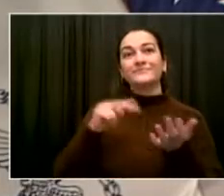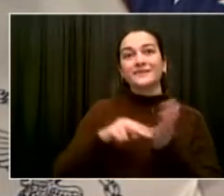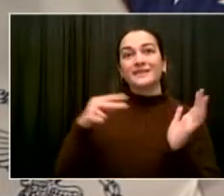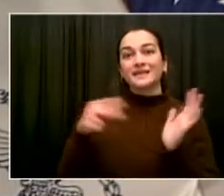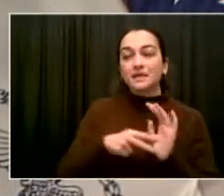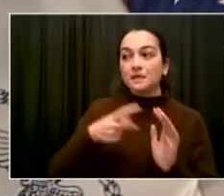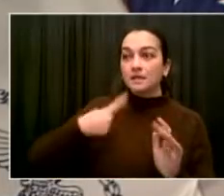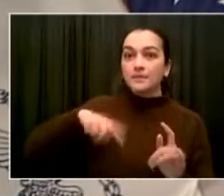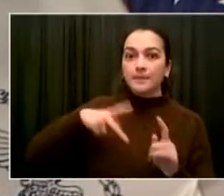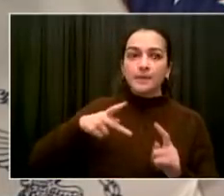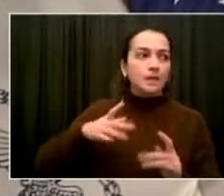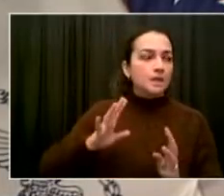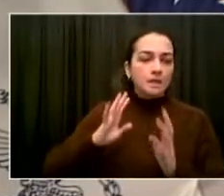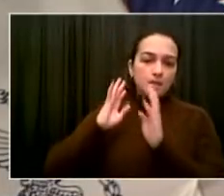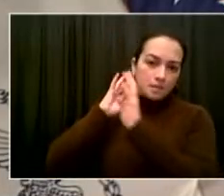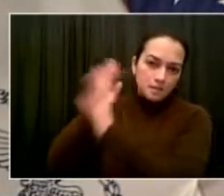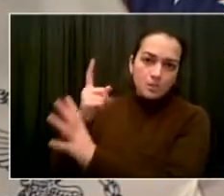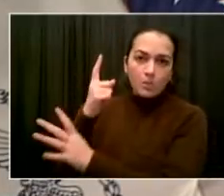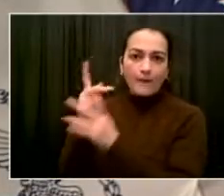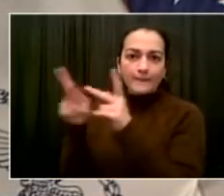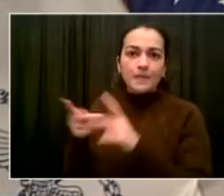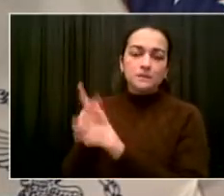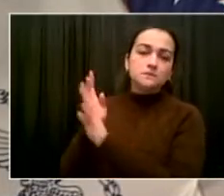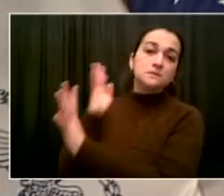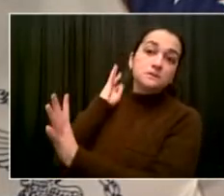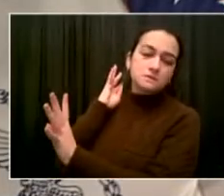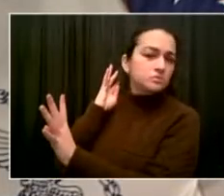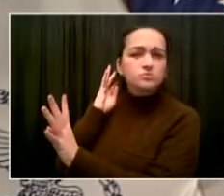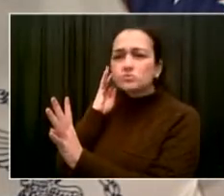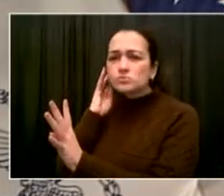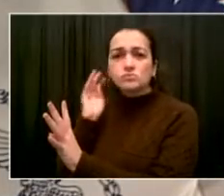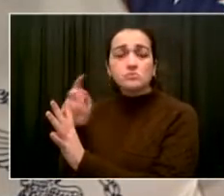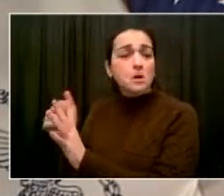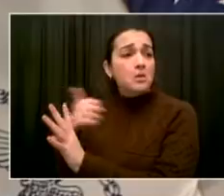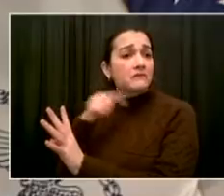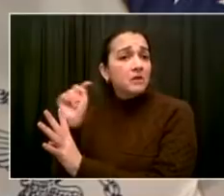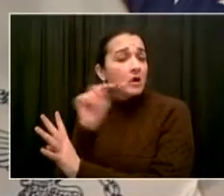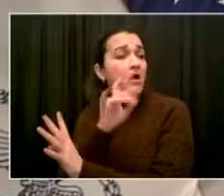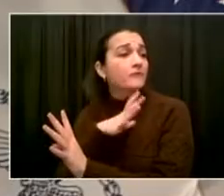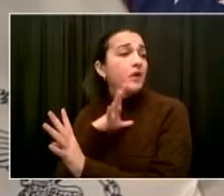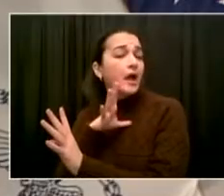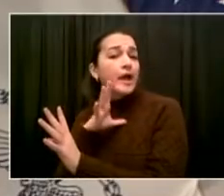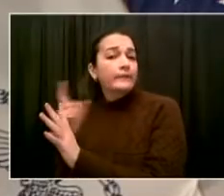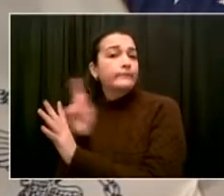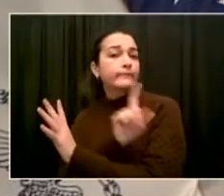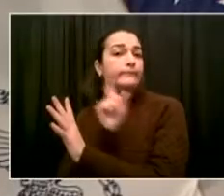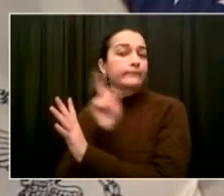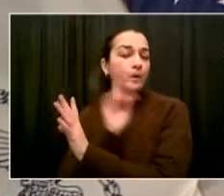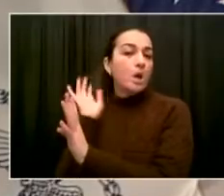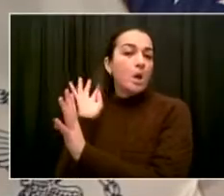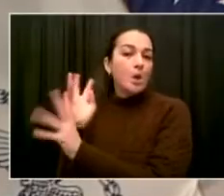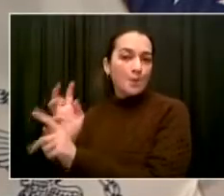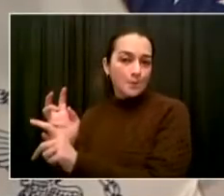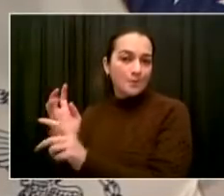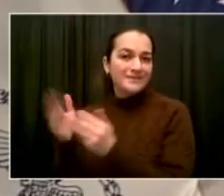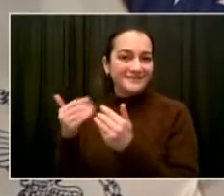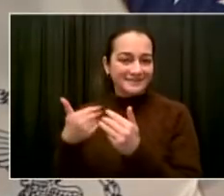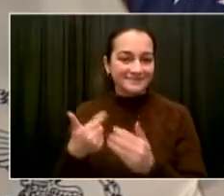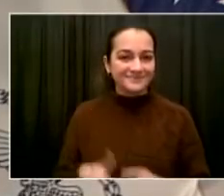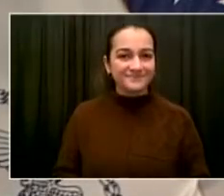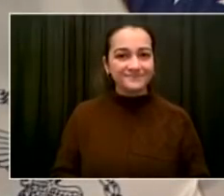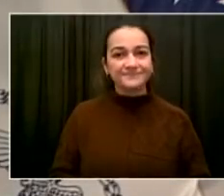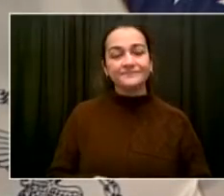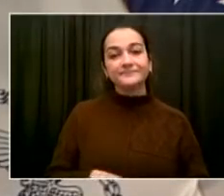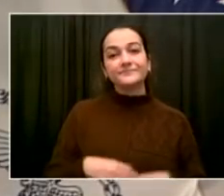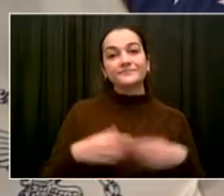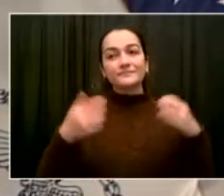get the results back, obviously there's been a surge in folks wanting to get tested because of Omicron, and that's always going to create some challenges. But let's have the